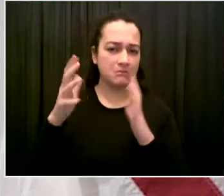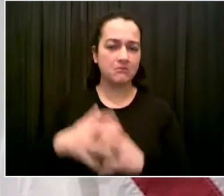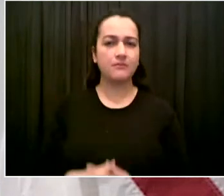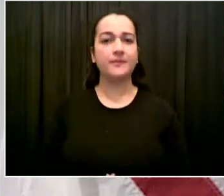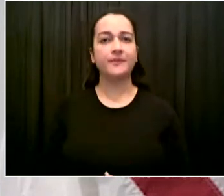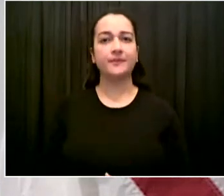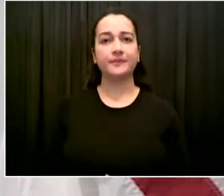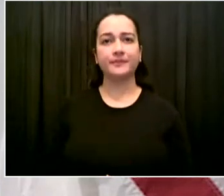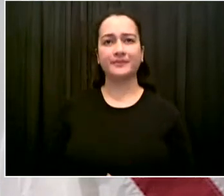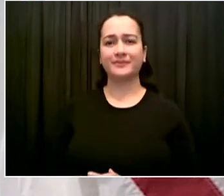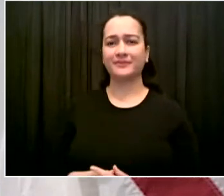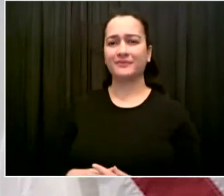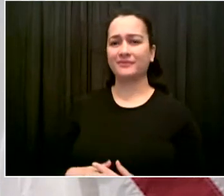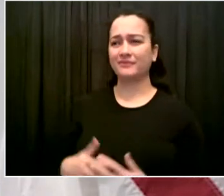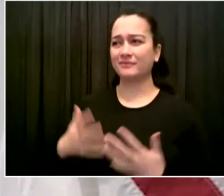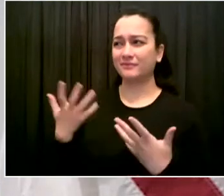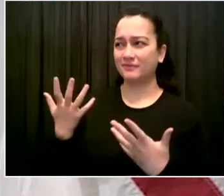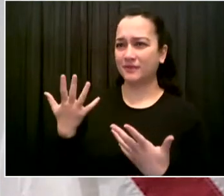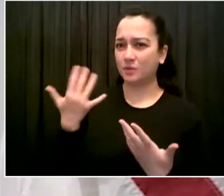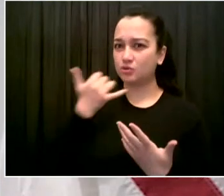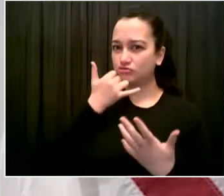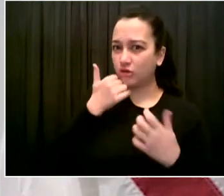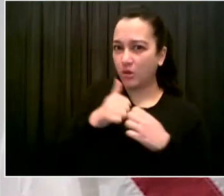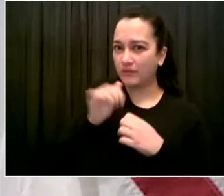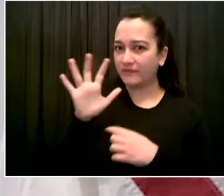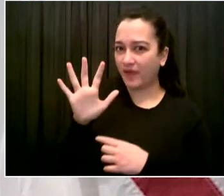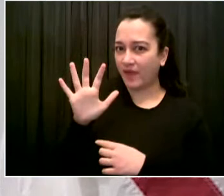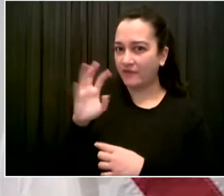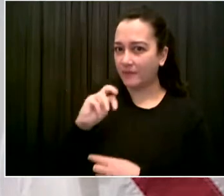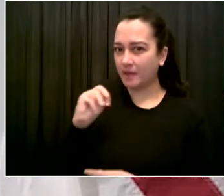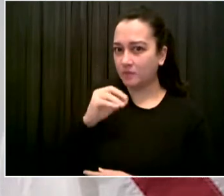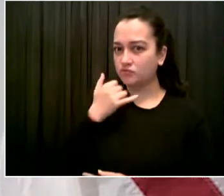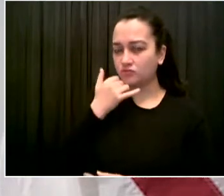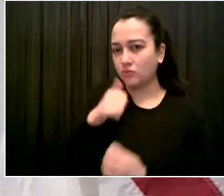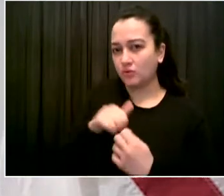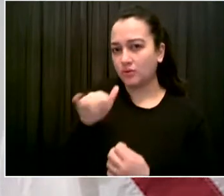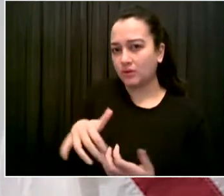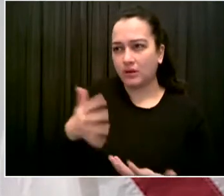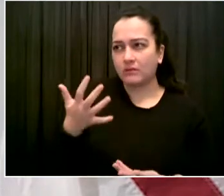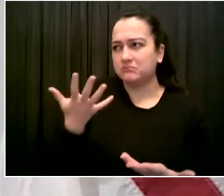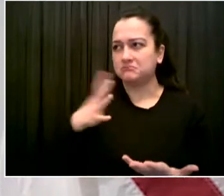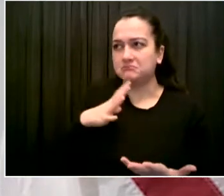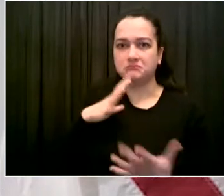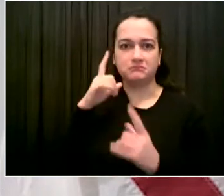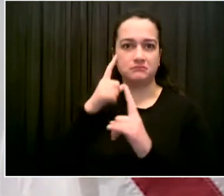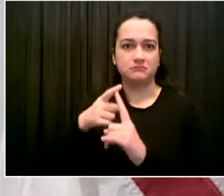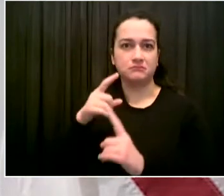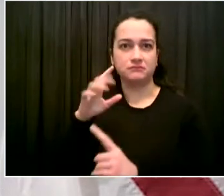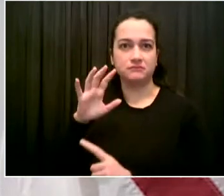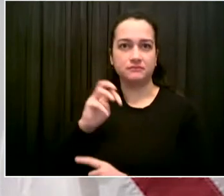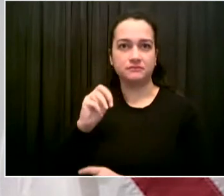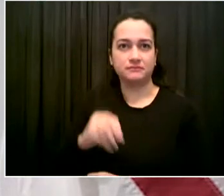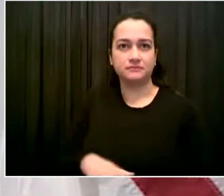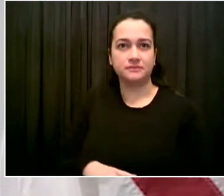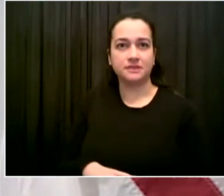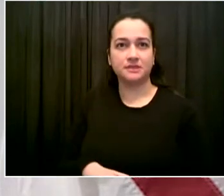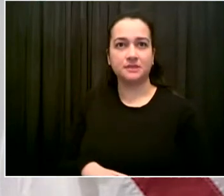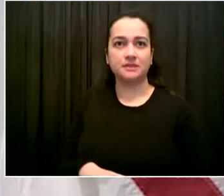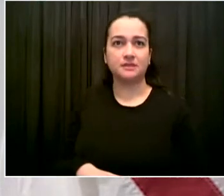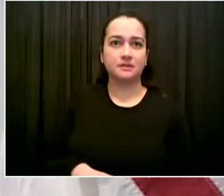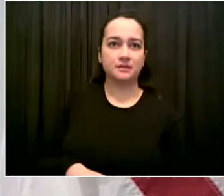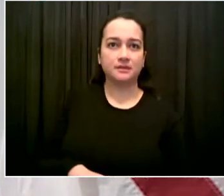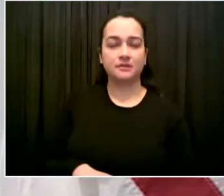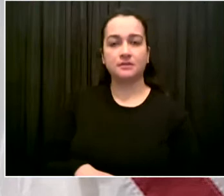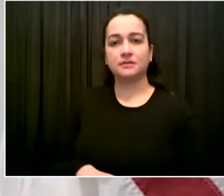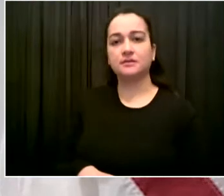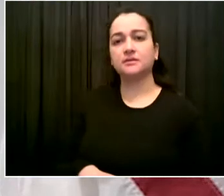I'll start with Dr. Varma, and then if Dr. Choksi or Dr. Katz want to add in. Look, we talked a lot about this.